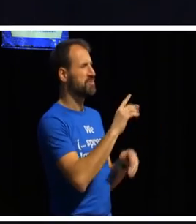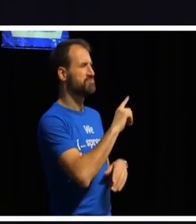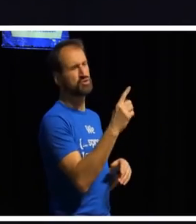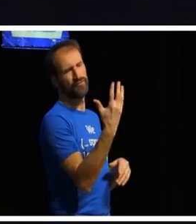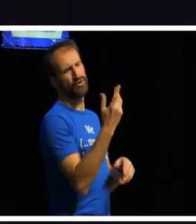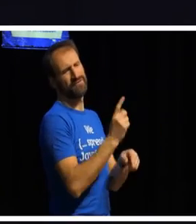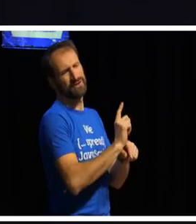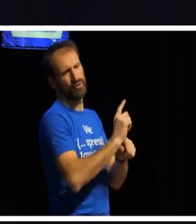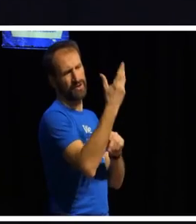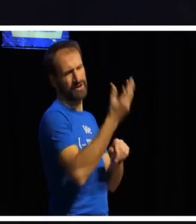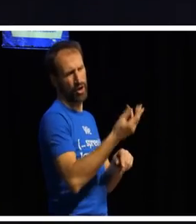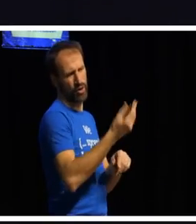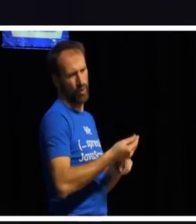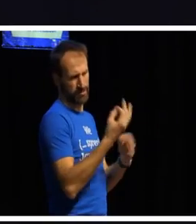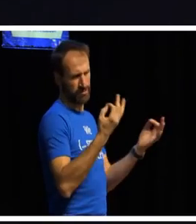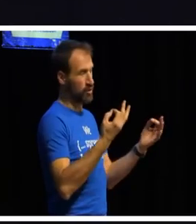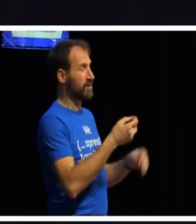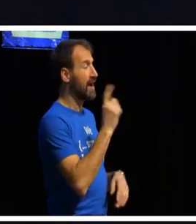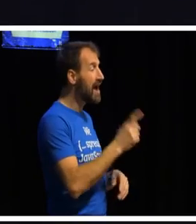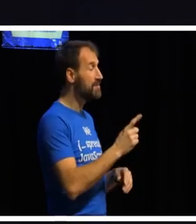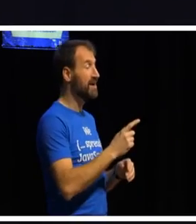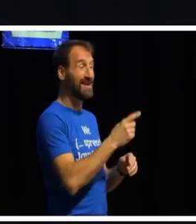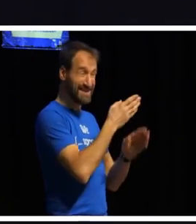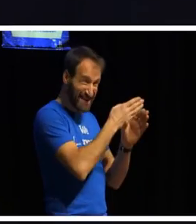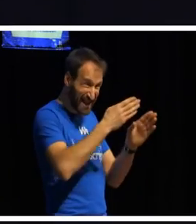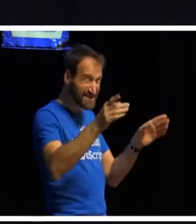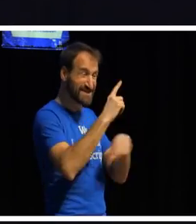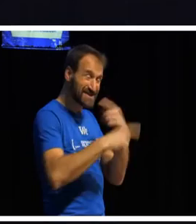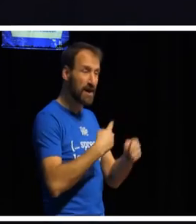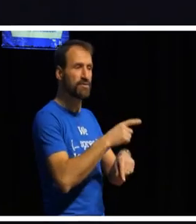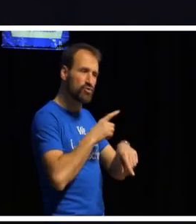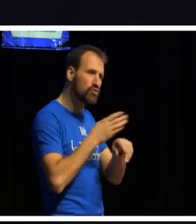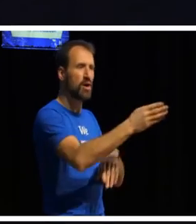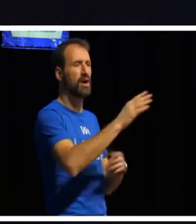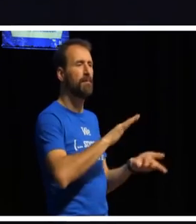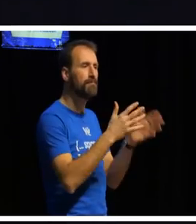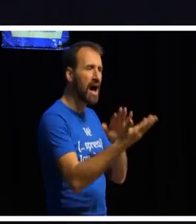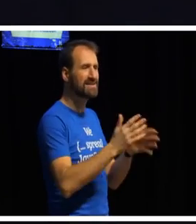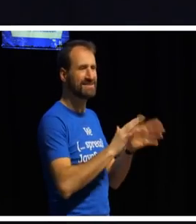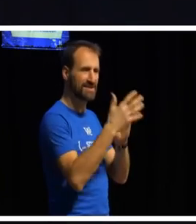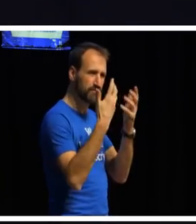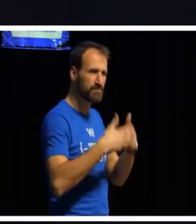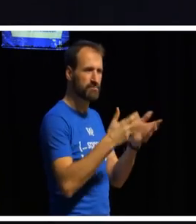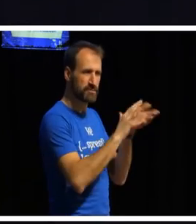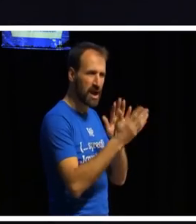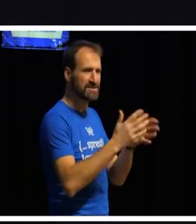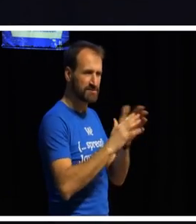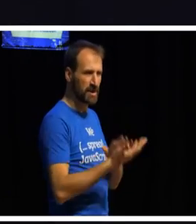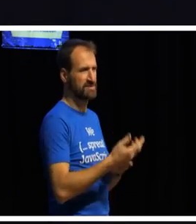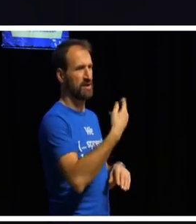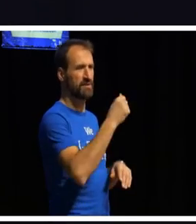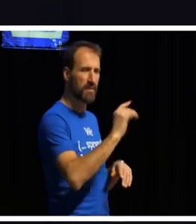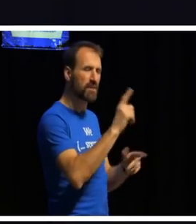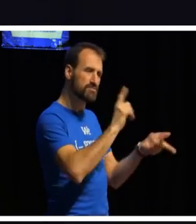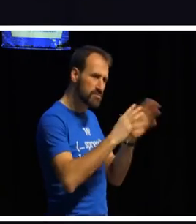of the while that that's happening, parsing is happening. And that means you get a first render really, really quickly in less than half a second. And